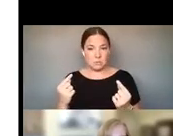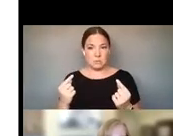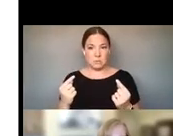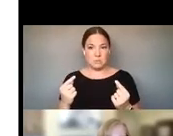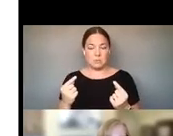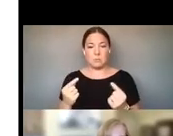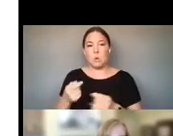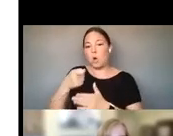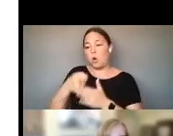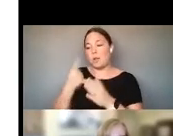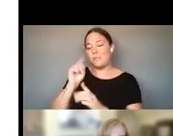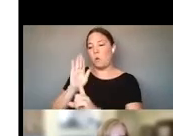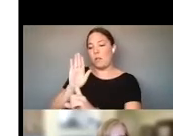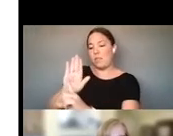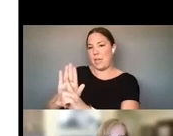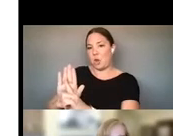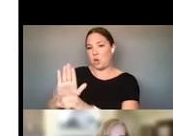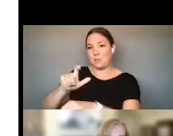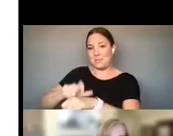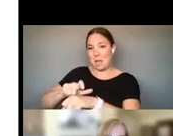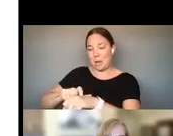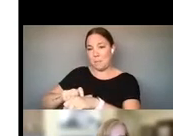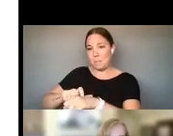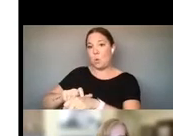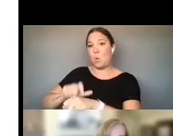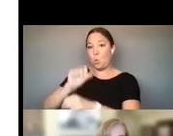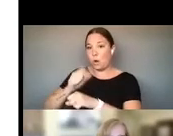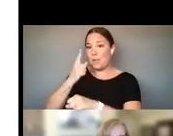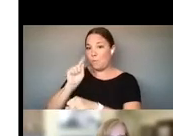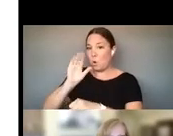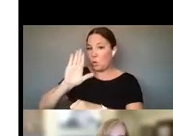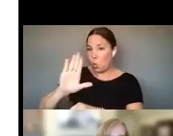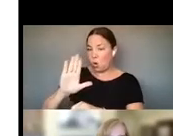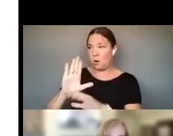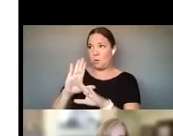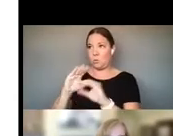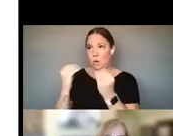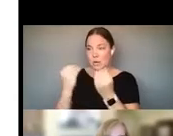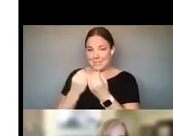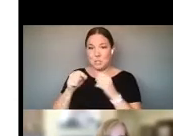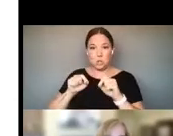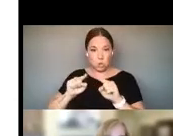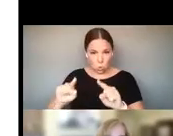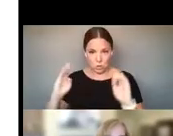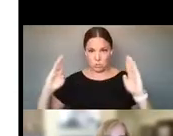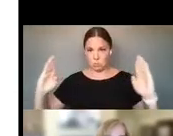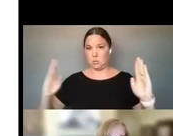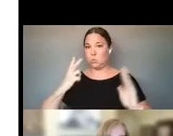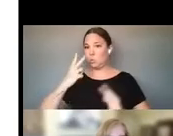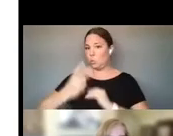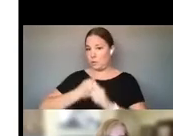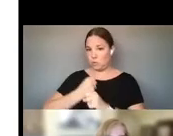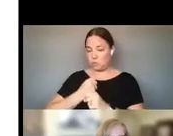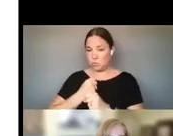their, their time spent working for your organization during the two years, even though, you know,